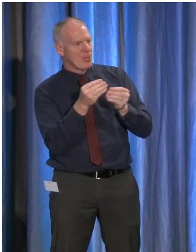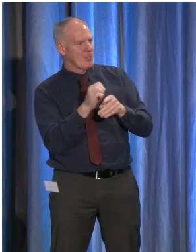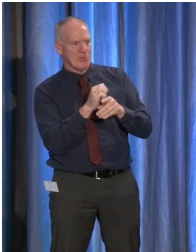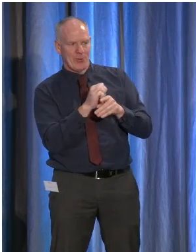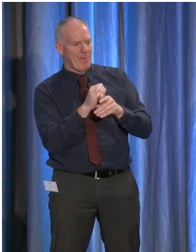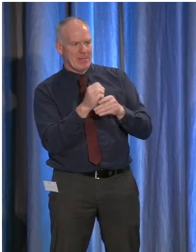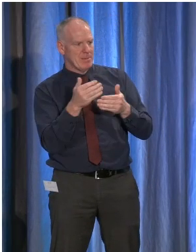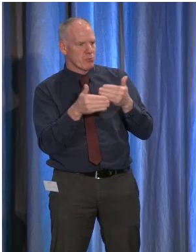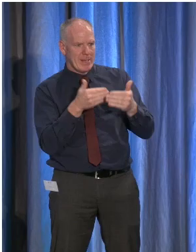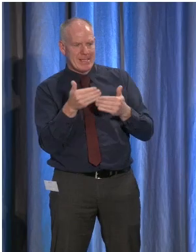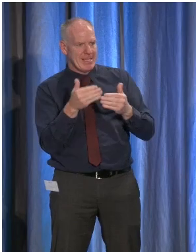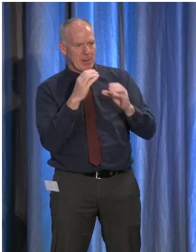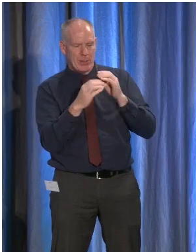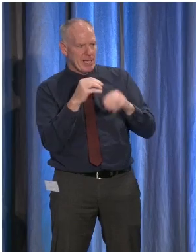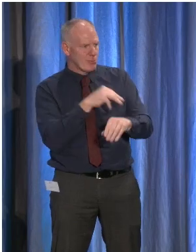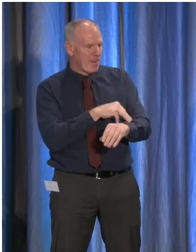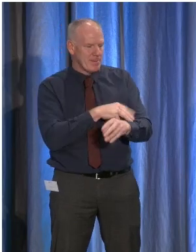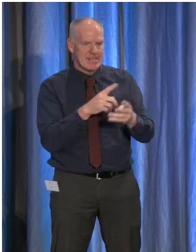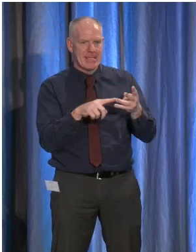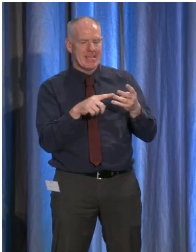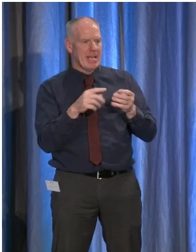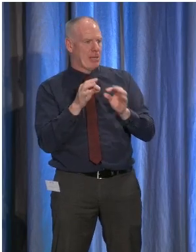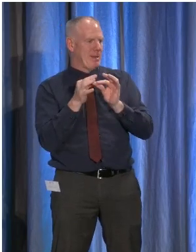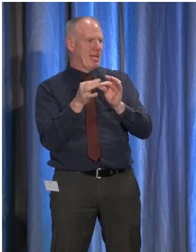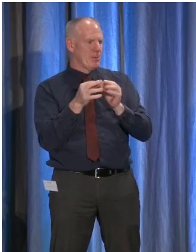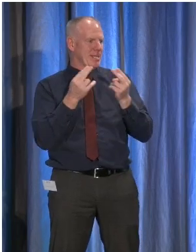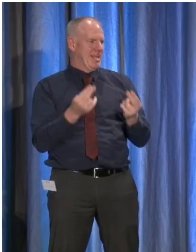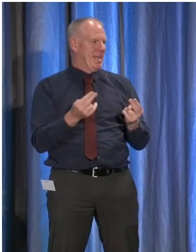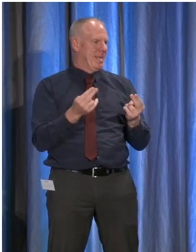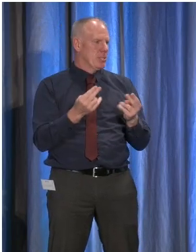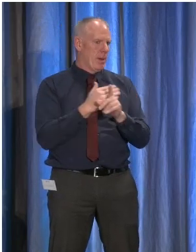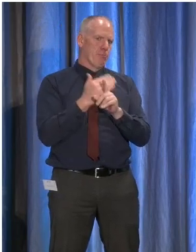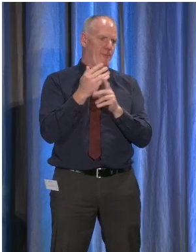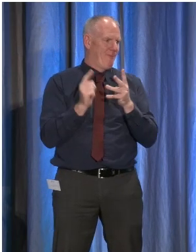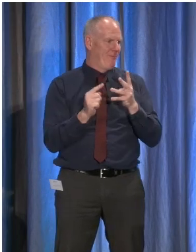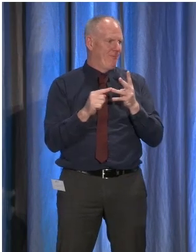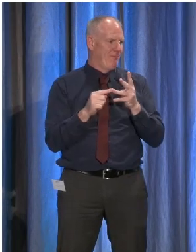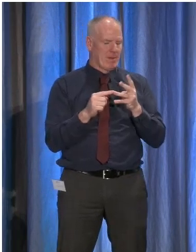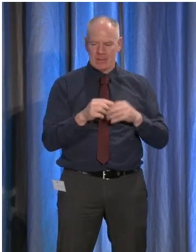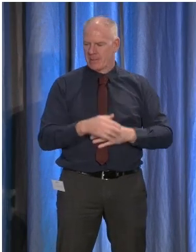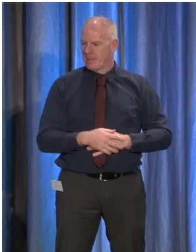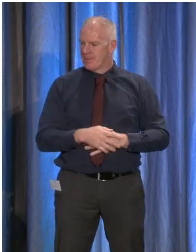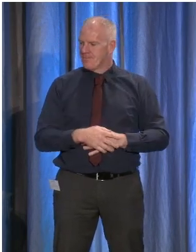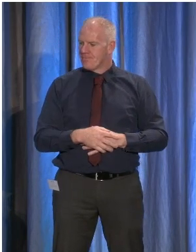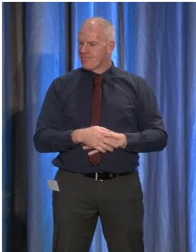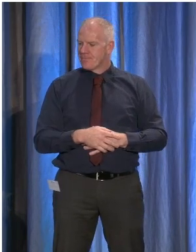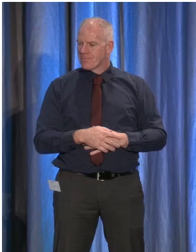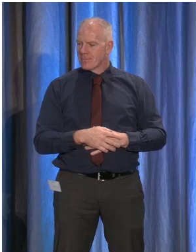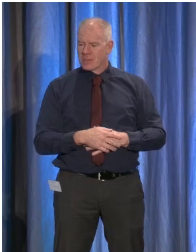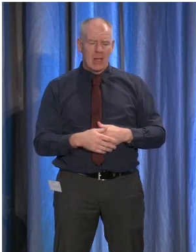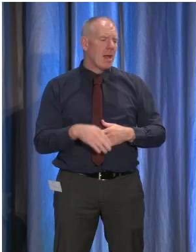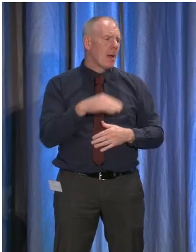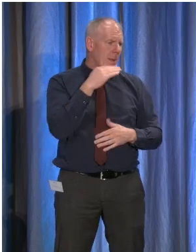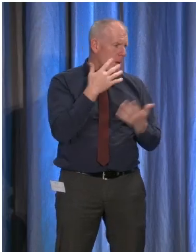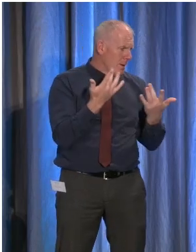insufficiencies, process obstacles, communication issues and relational needs that need priority attention. And